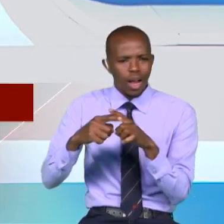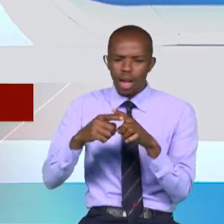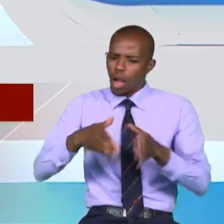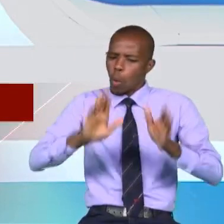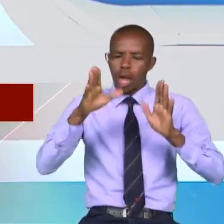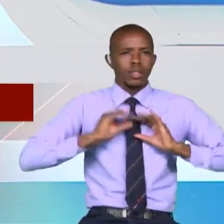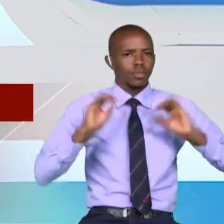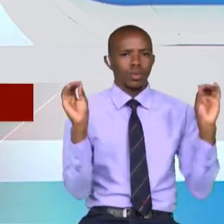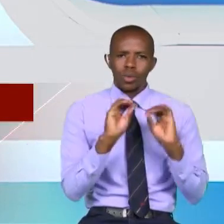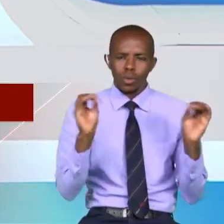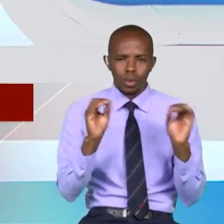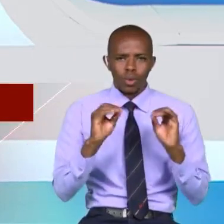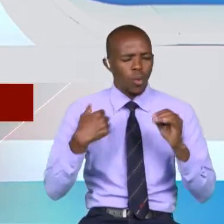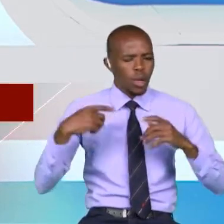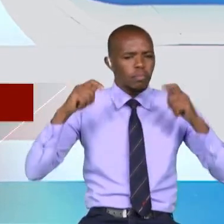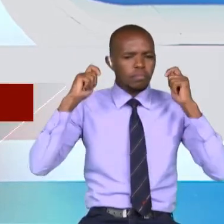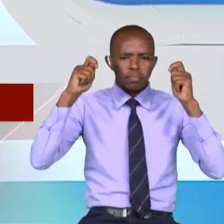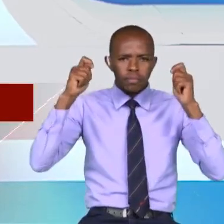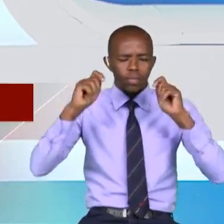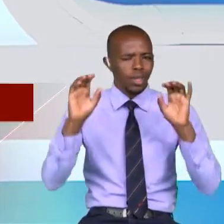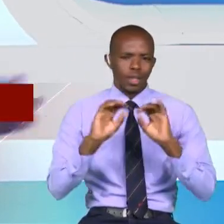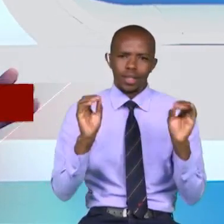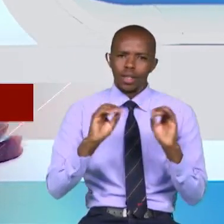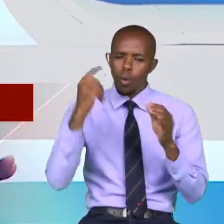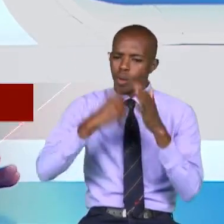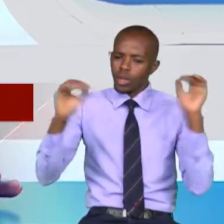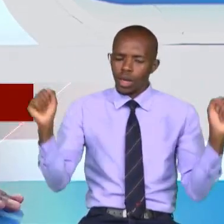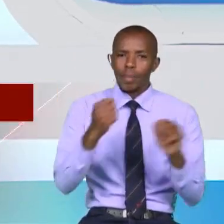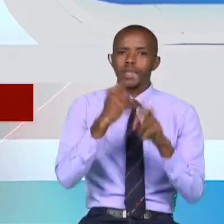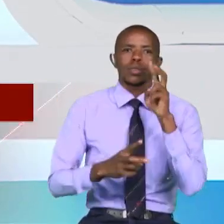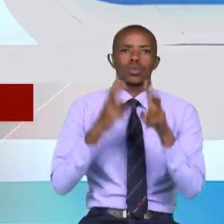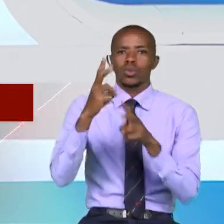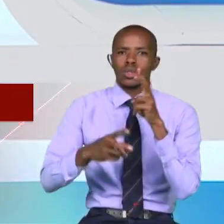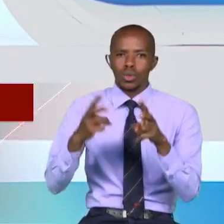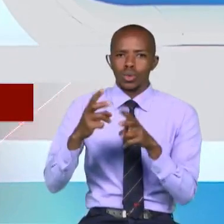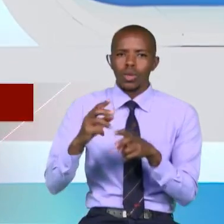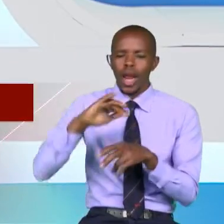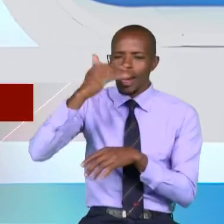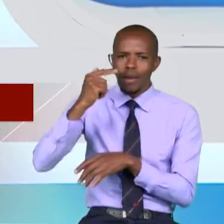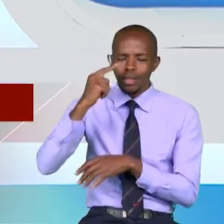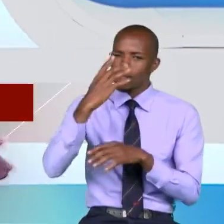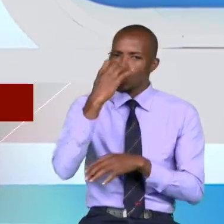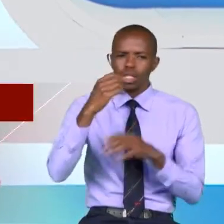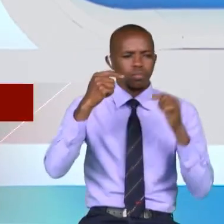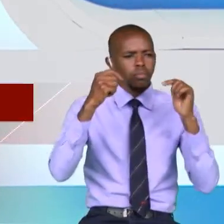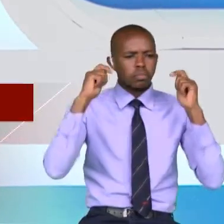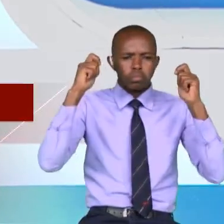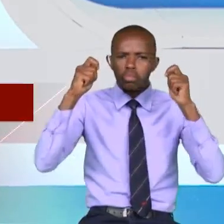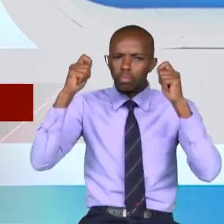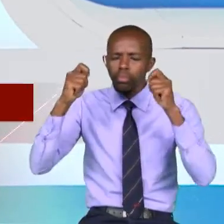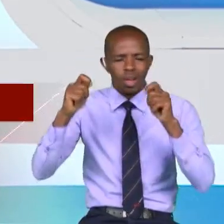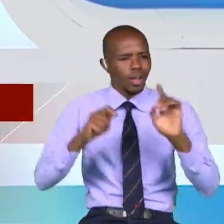again. We are not going to demonstrate. Whatever happens in 2022, you will never see ODM demonstrating again in the street for